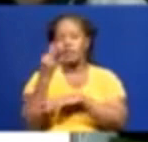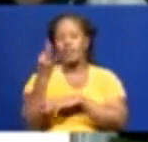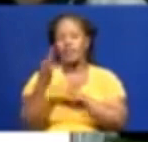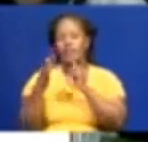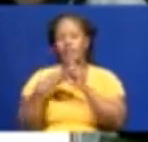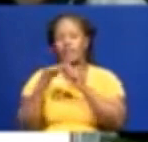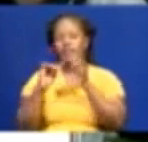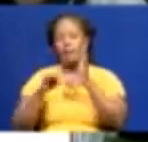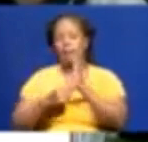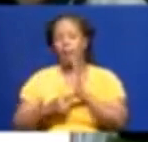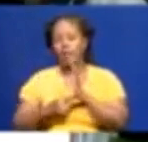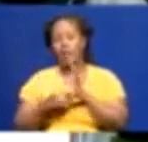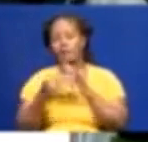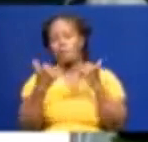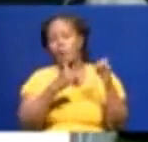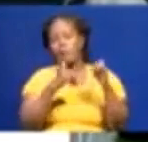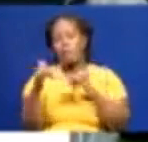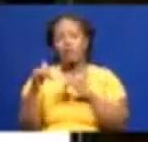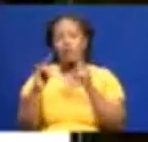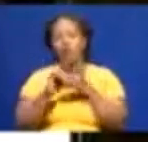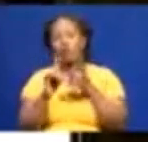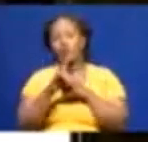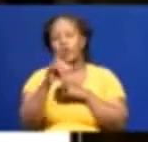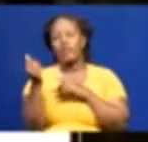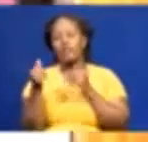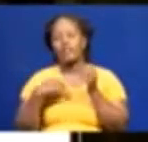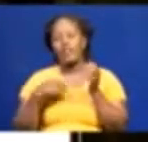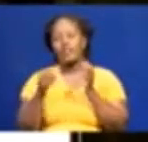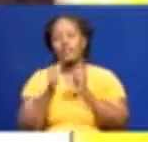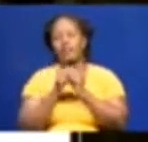count back, playing off handicapped 14.